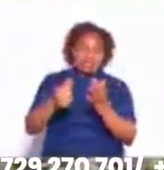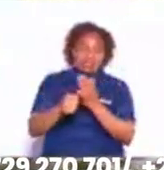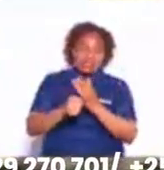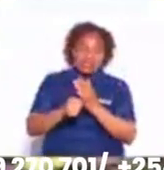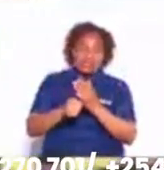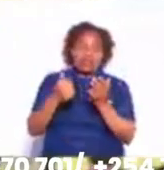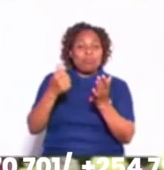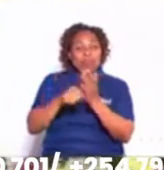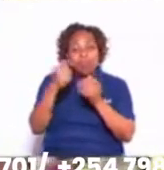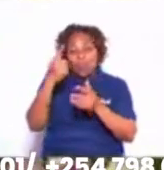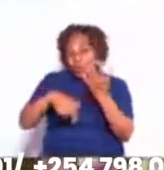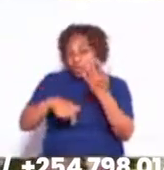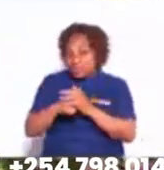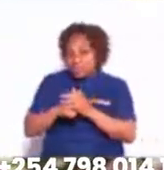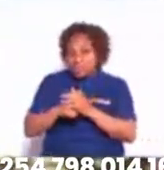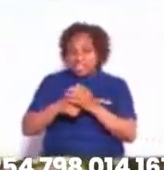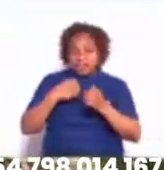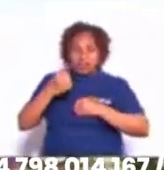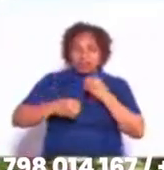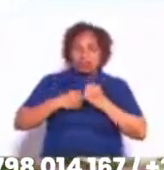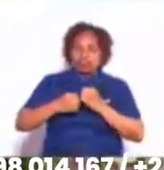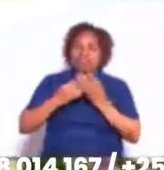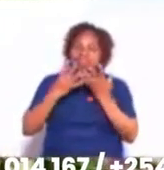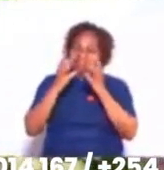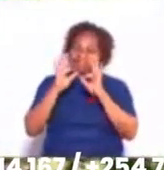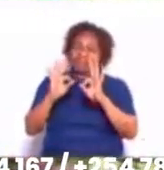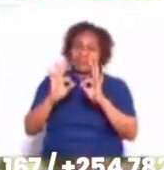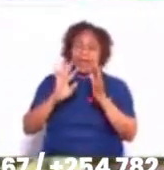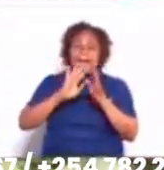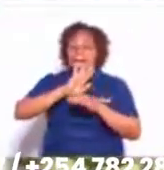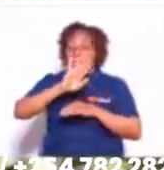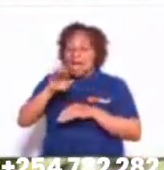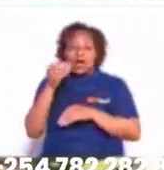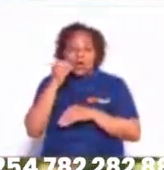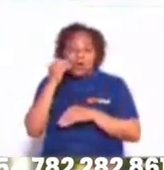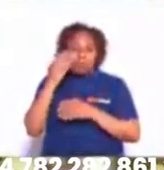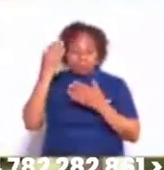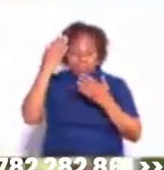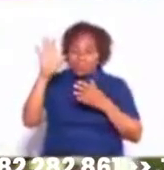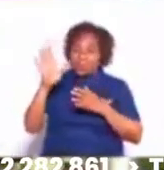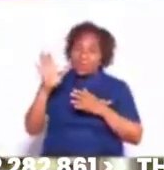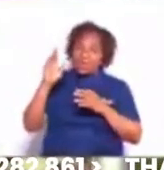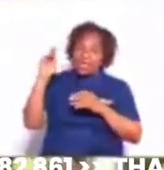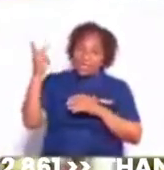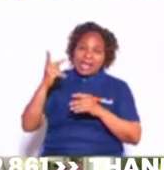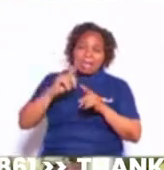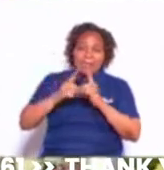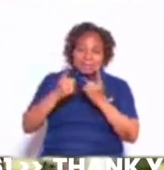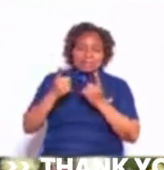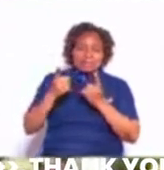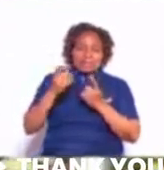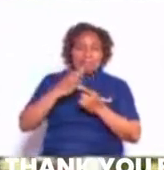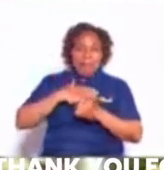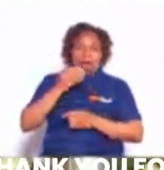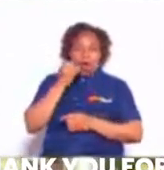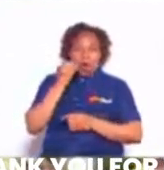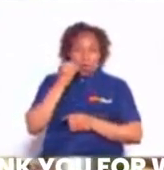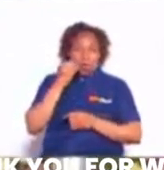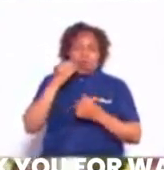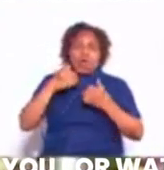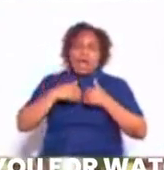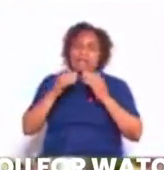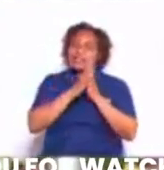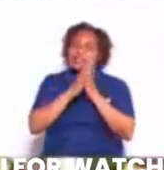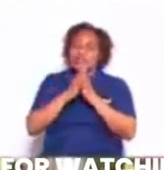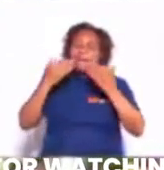emotional intelligence. Back home, I don't know, here in Kenya, will tell me if the same thing happens. Back home, we had a story of